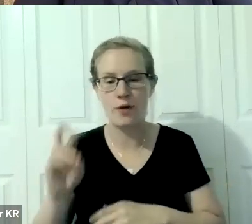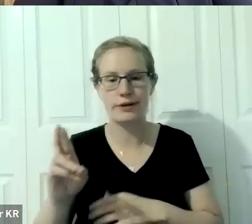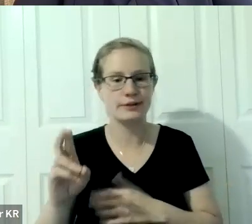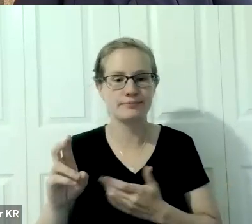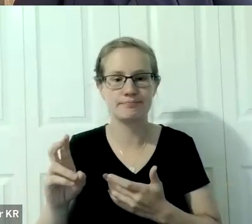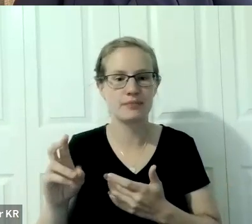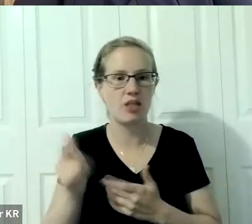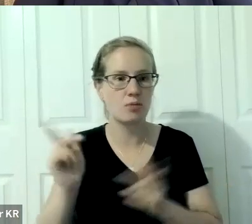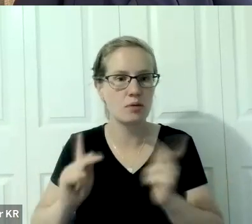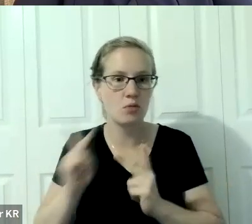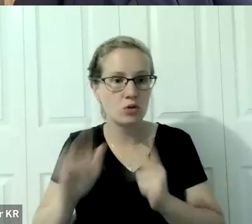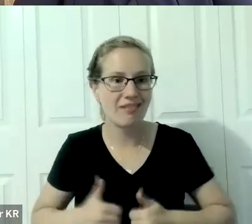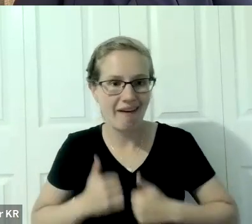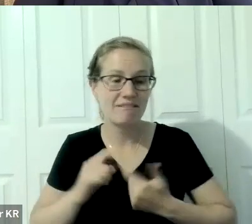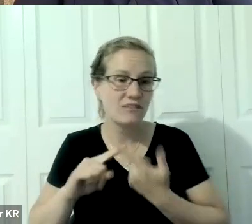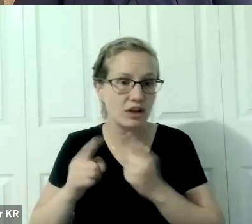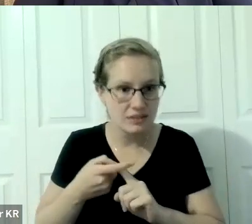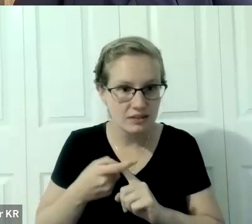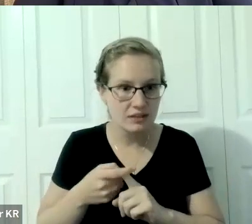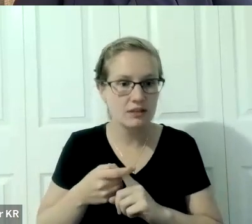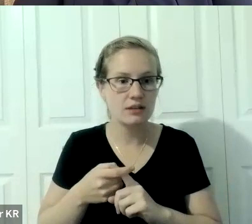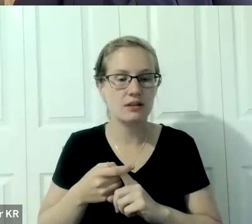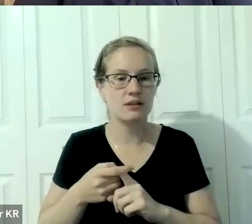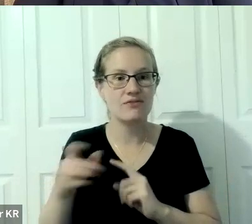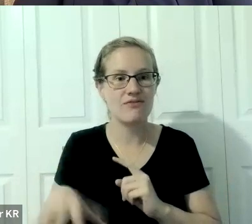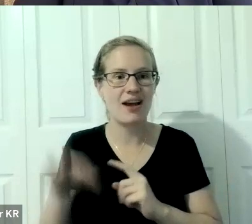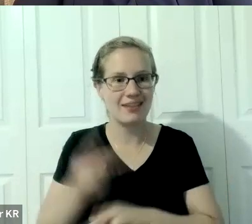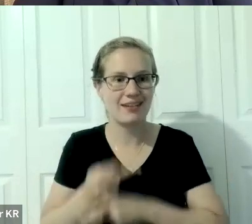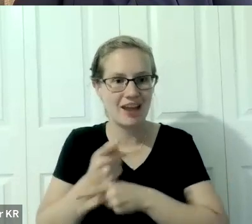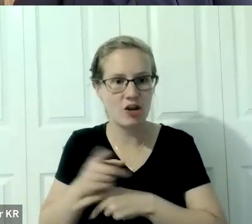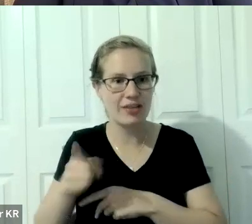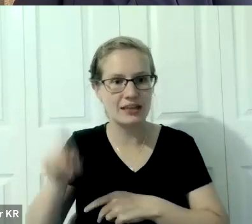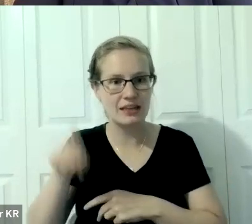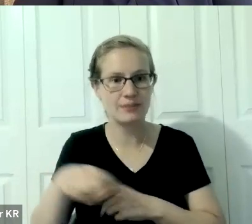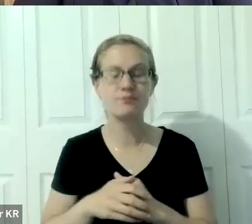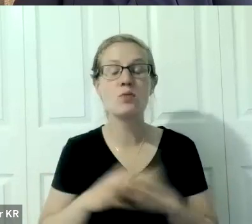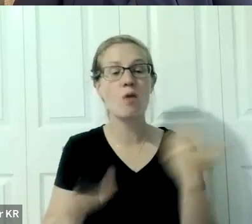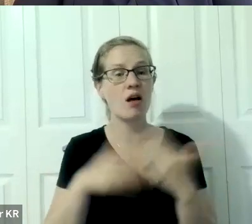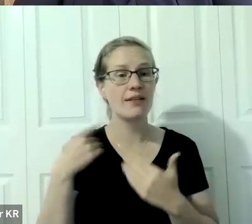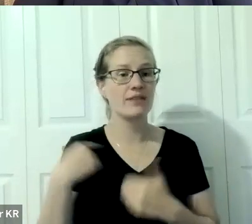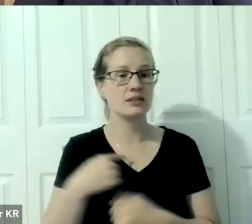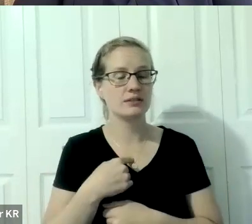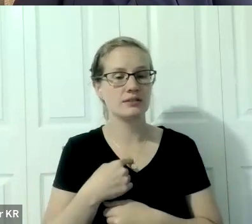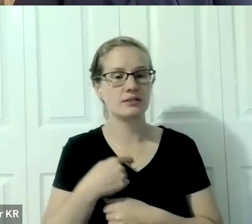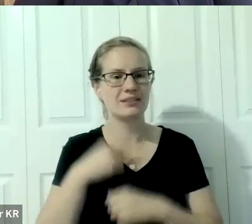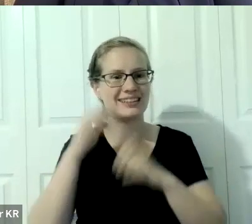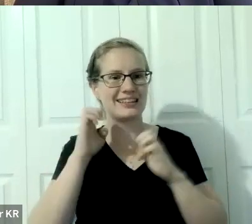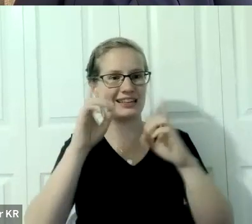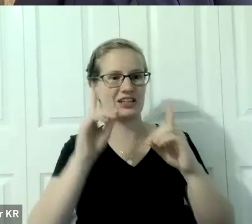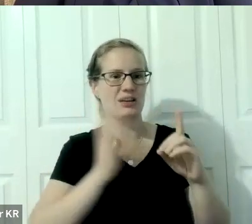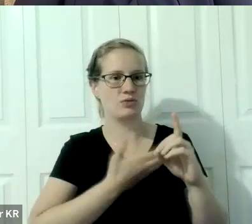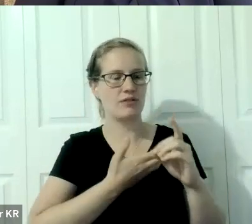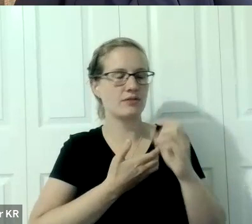or other people in your life, your friends, to get the care you need. So I think all of us can educate ourselves on